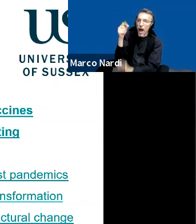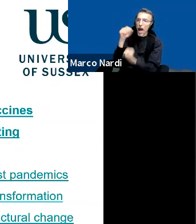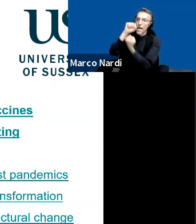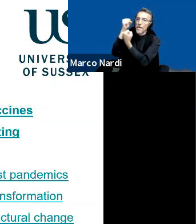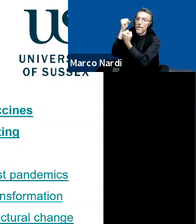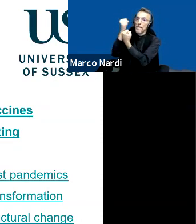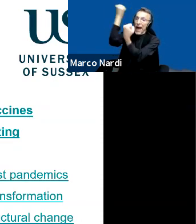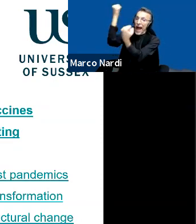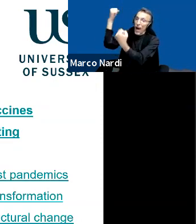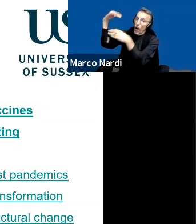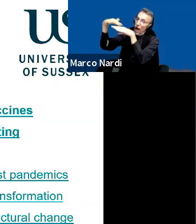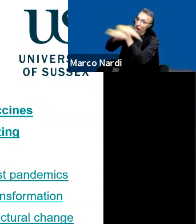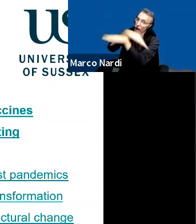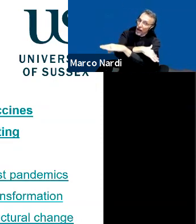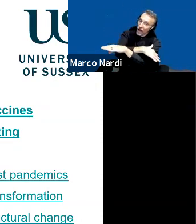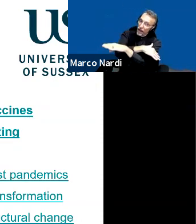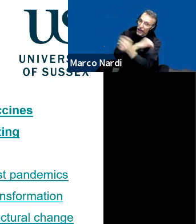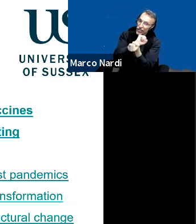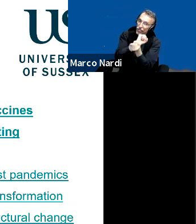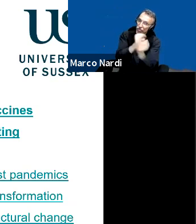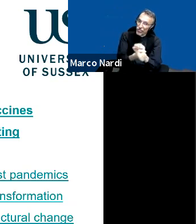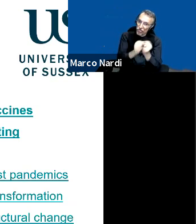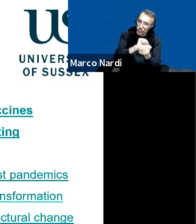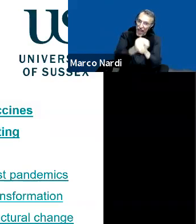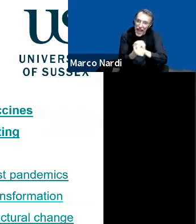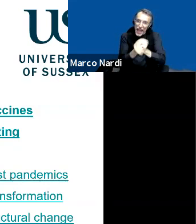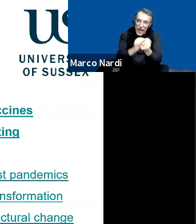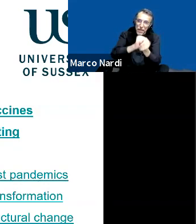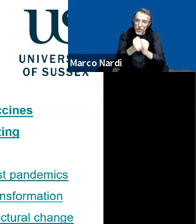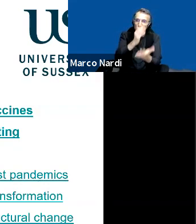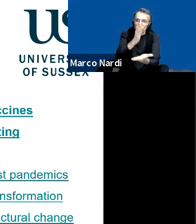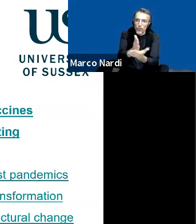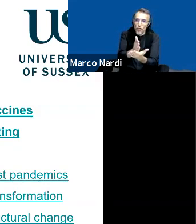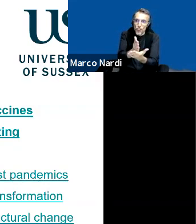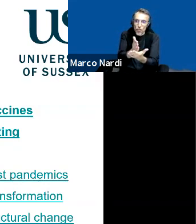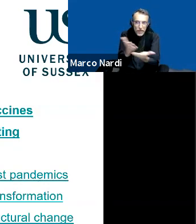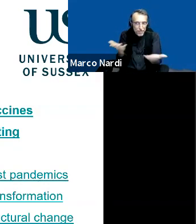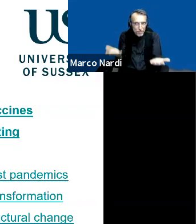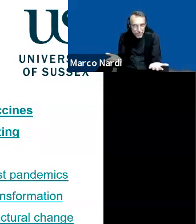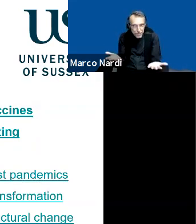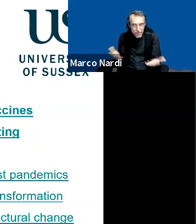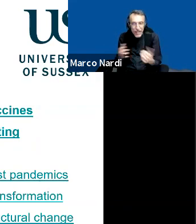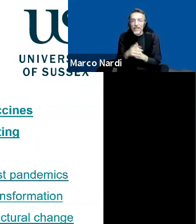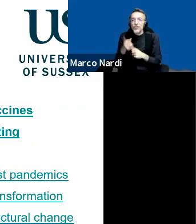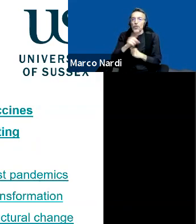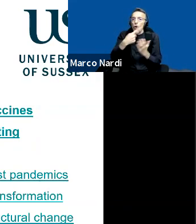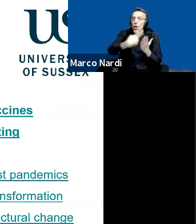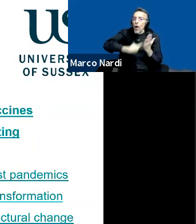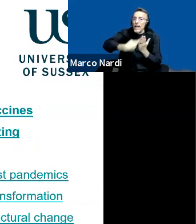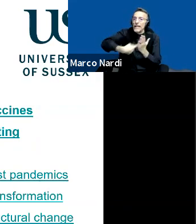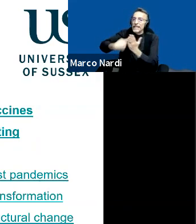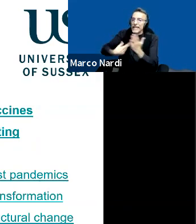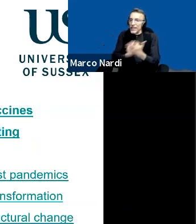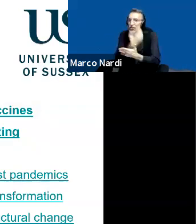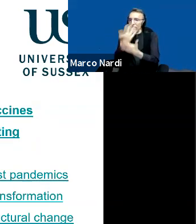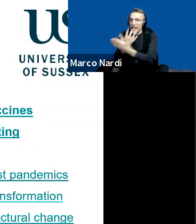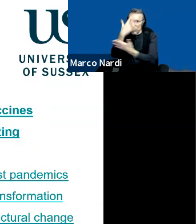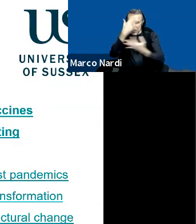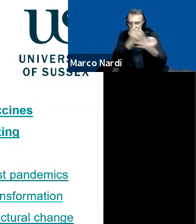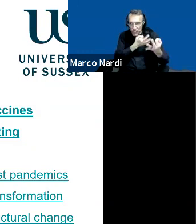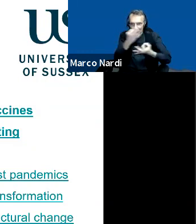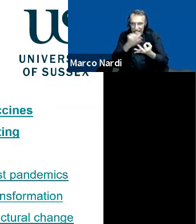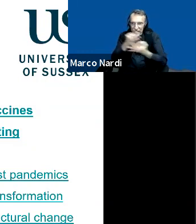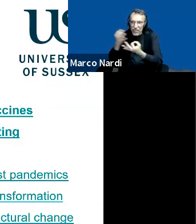truth. We also look at innovation policy and politics. So obviously there are a whole range of innovation strategies come